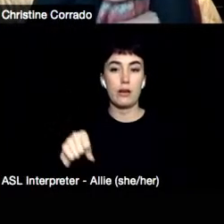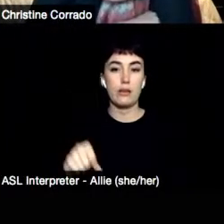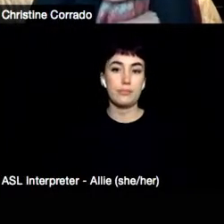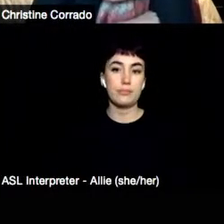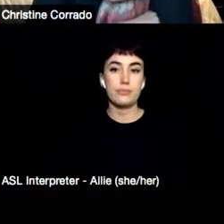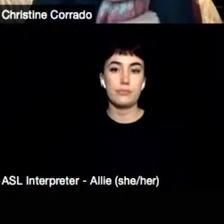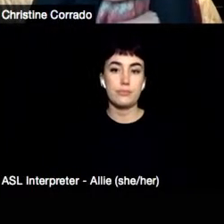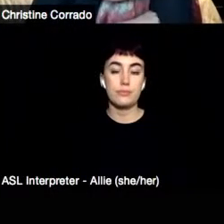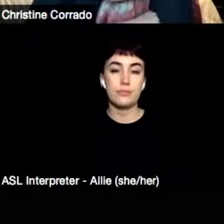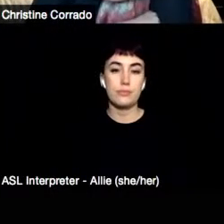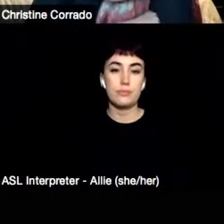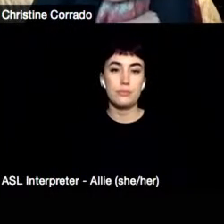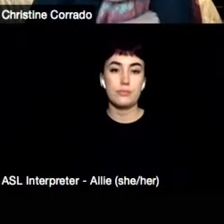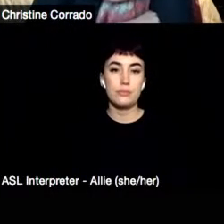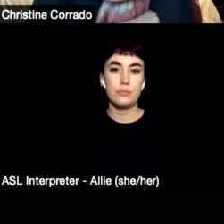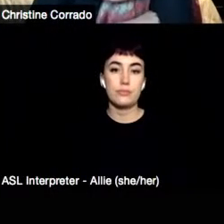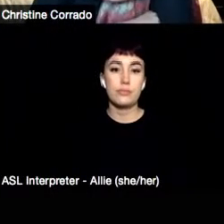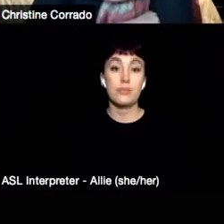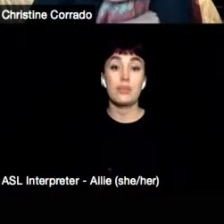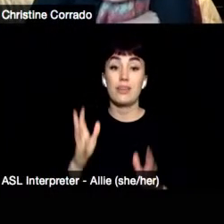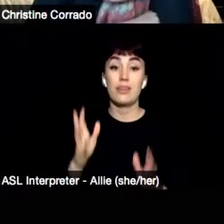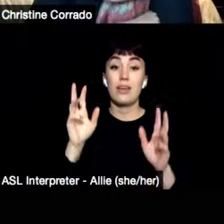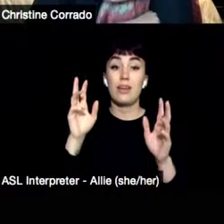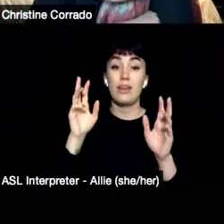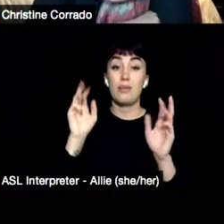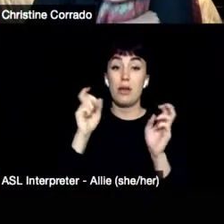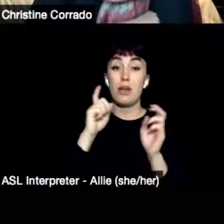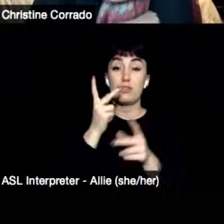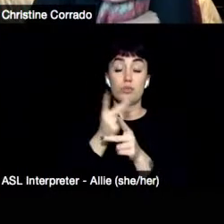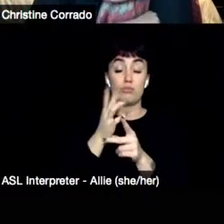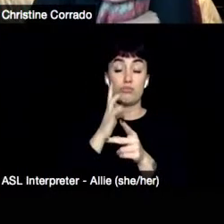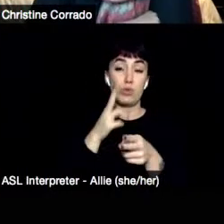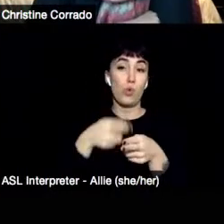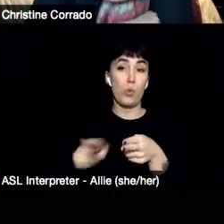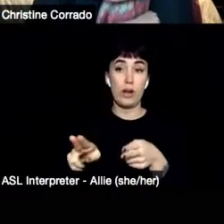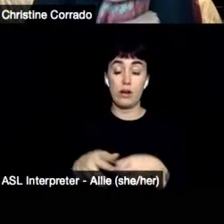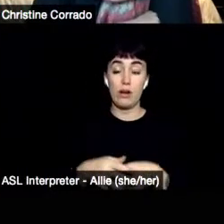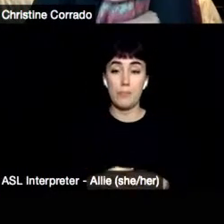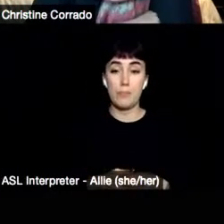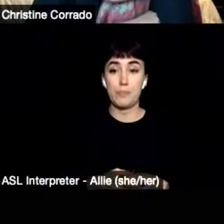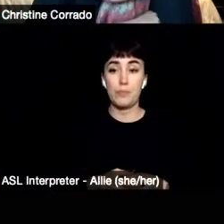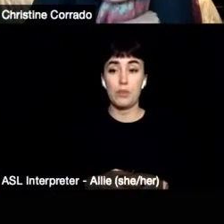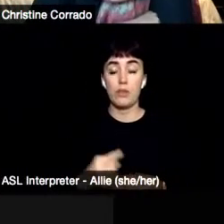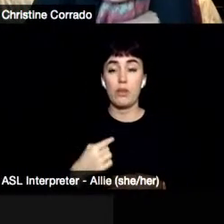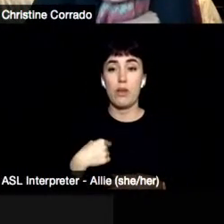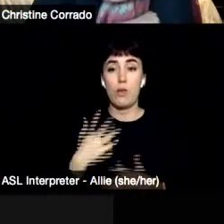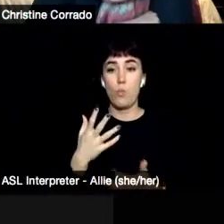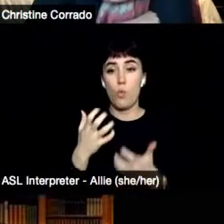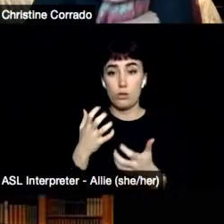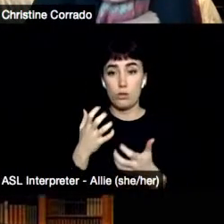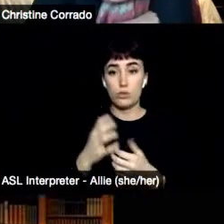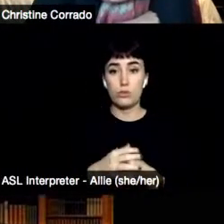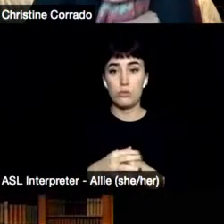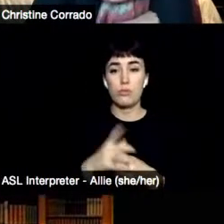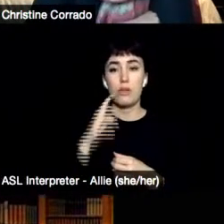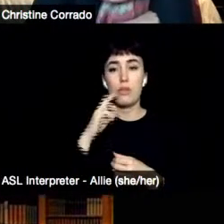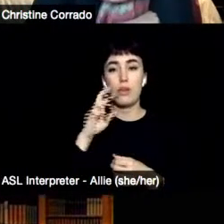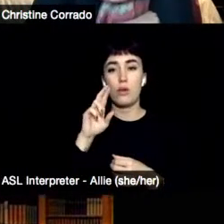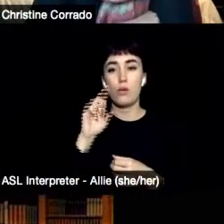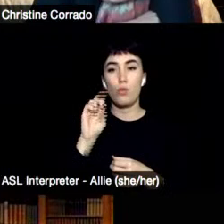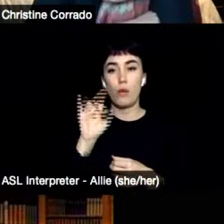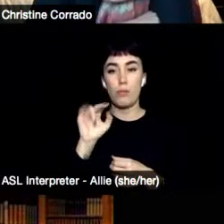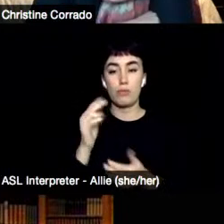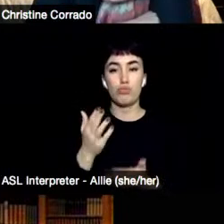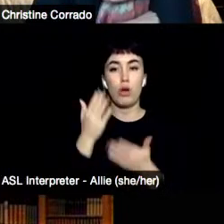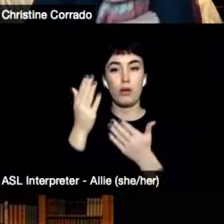Aye. Matters of the supervisor, just real quickly, I think Robin brought up